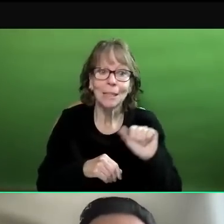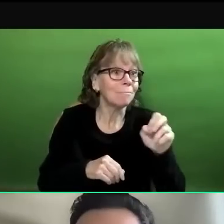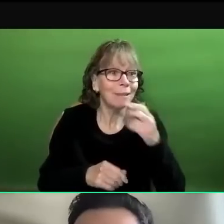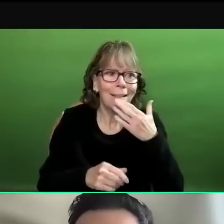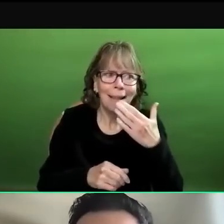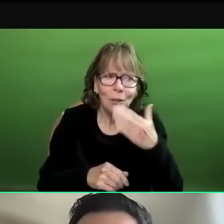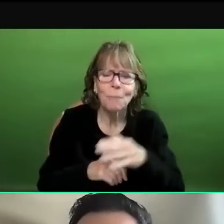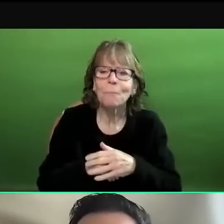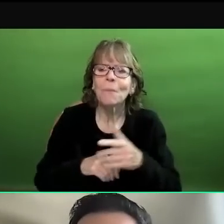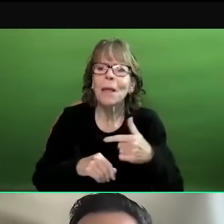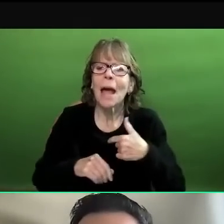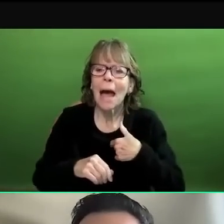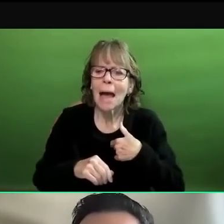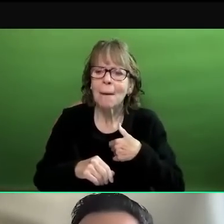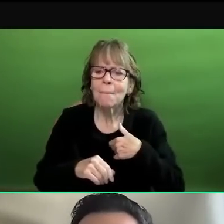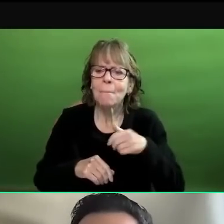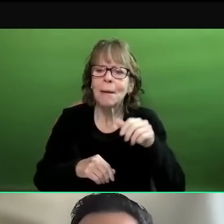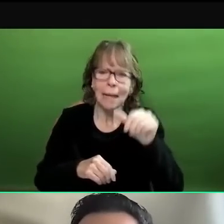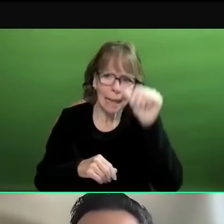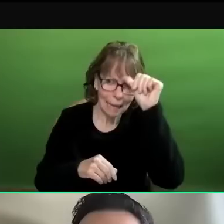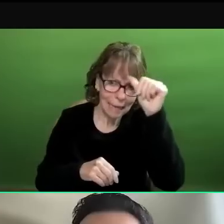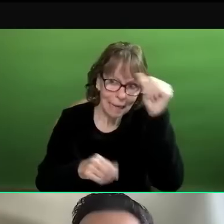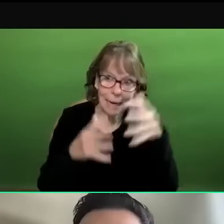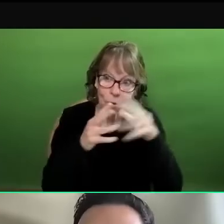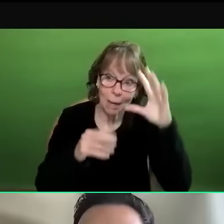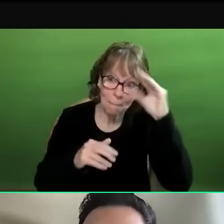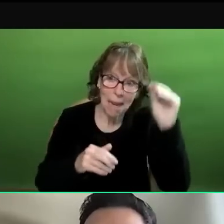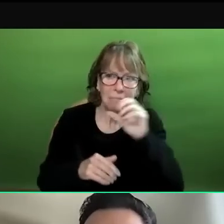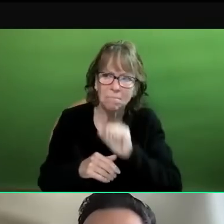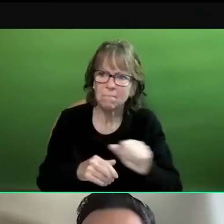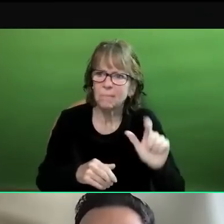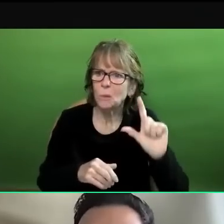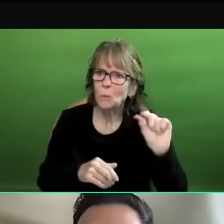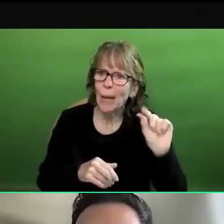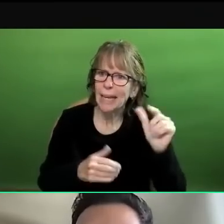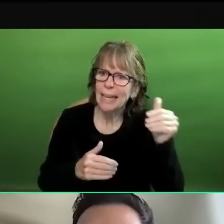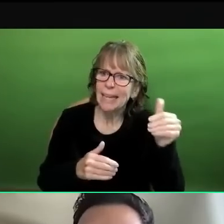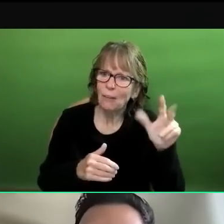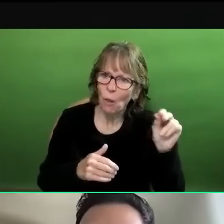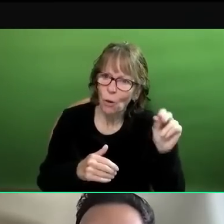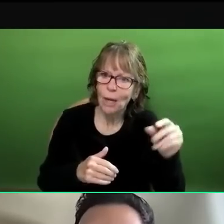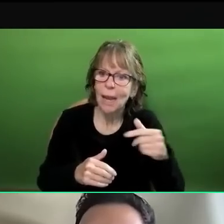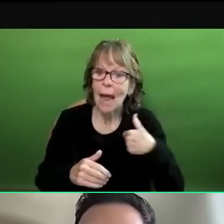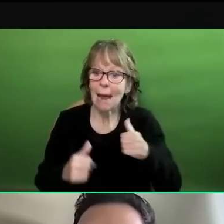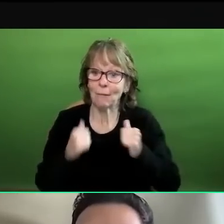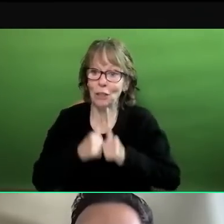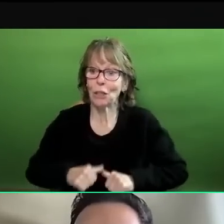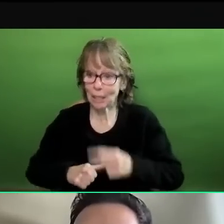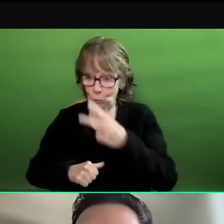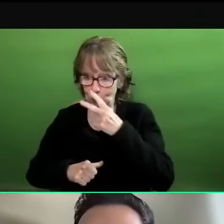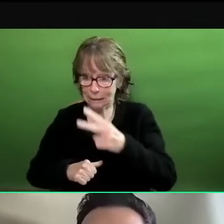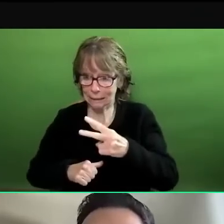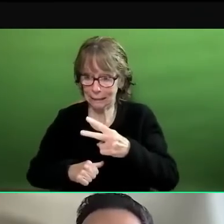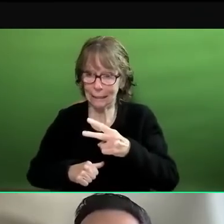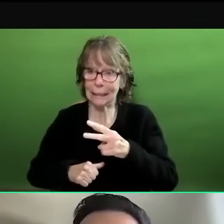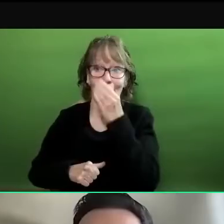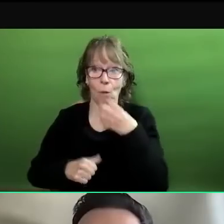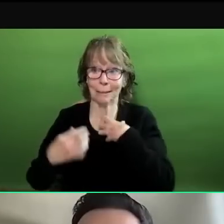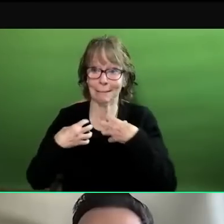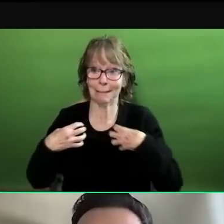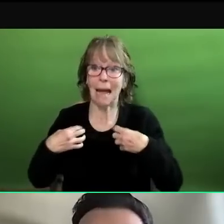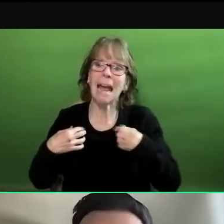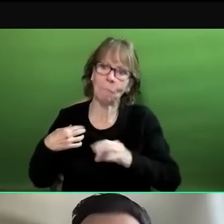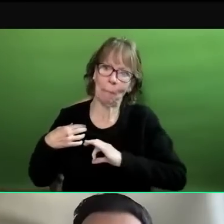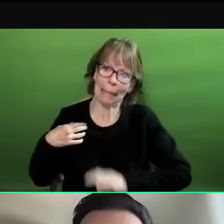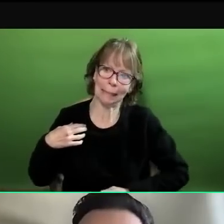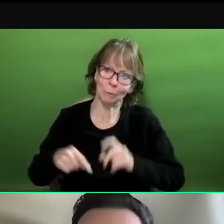well. I'm an Indian American man in his late 20s wearing like a floral blue button-down shirt, although you can probably only see the collar here. I have